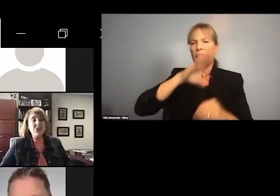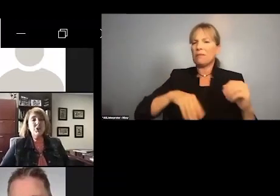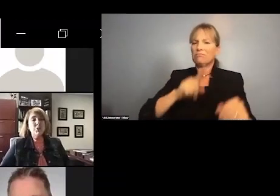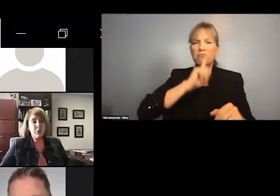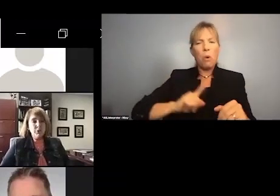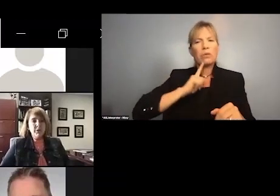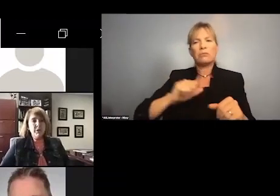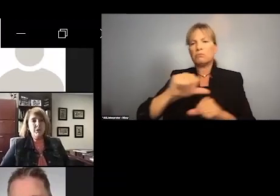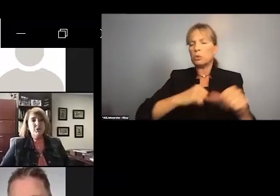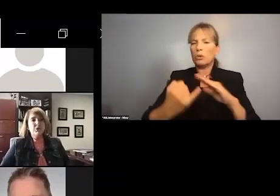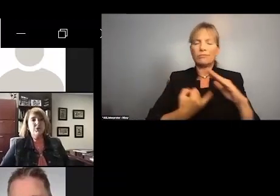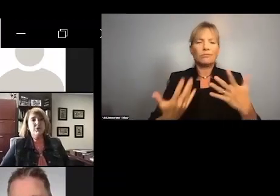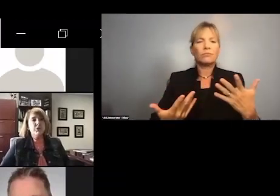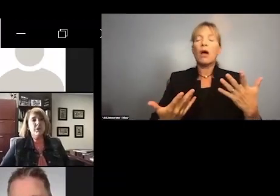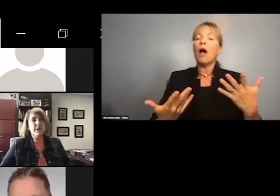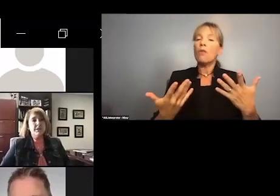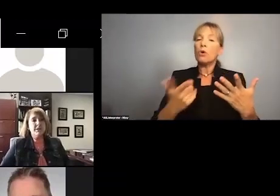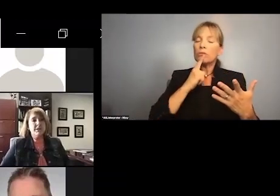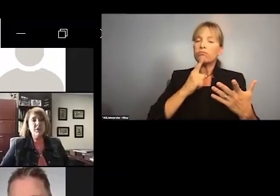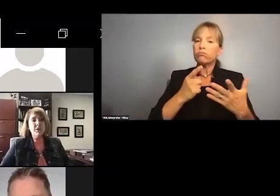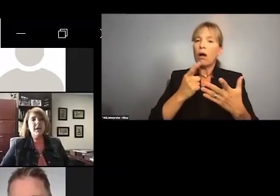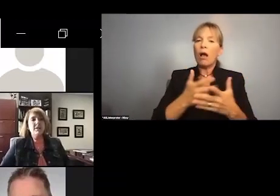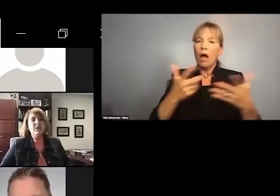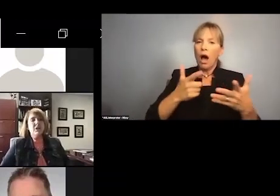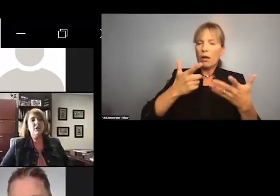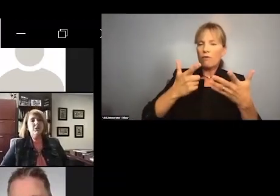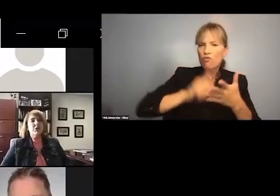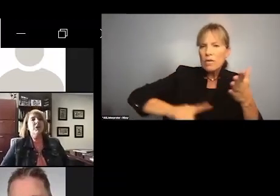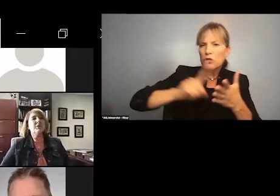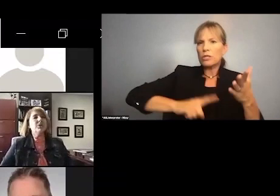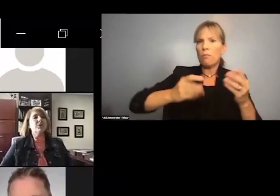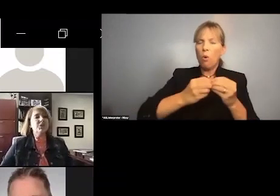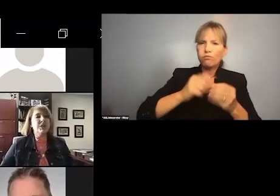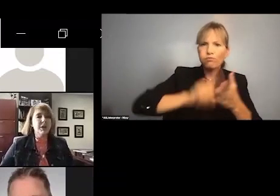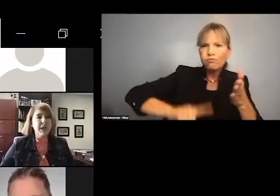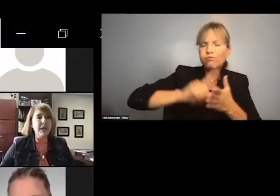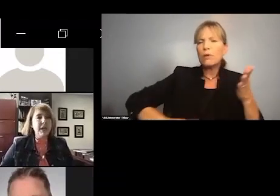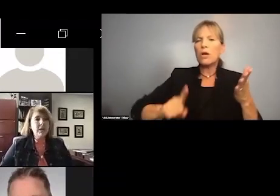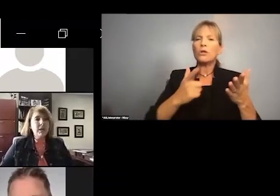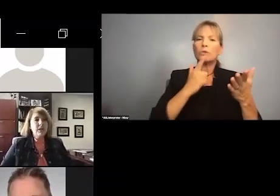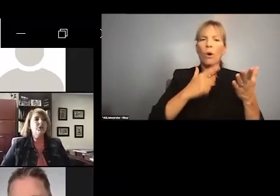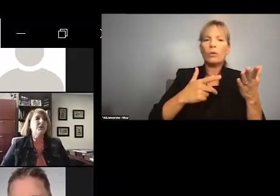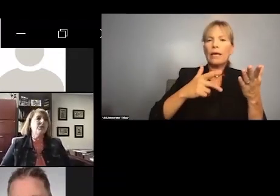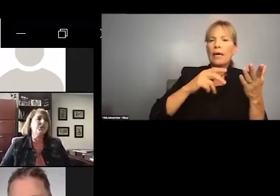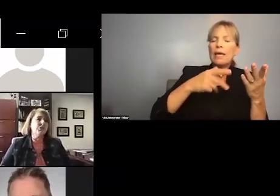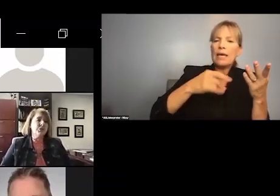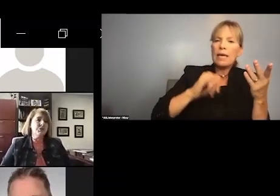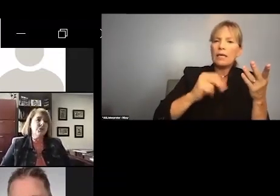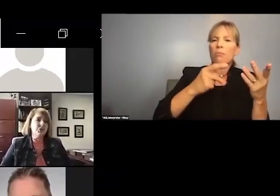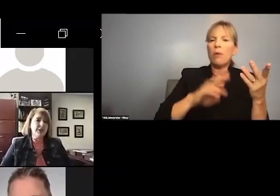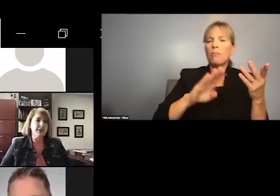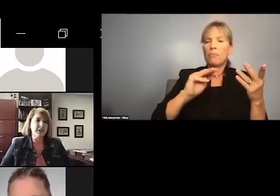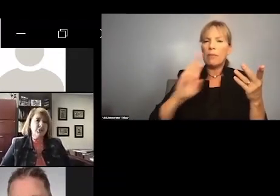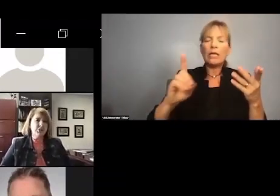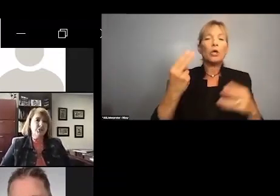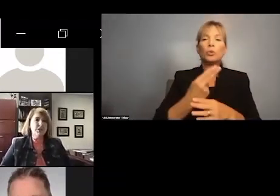is notable growth in research on social isolation over the past year. So a quick search in PubMed using the search term